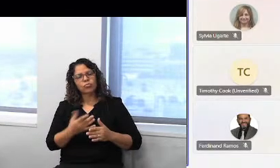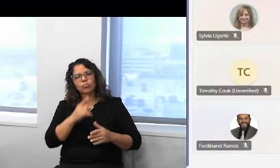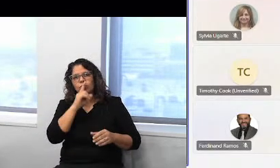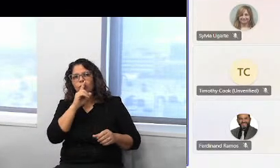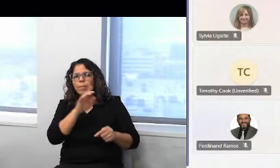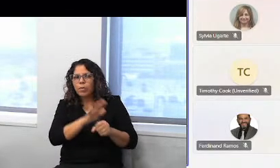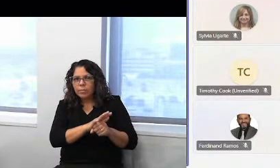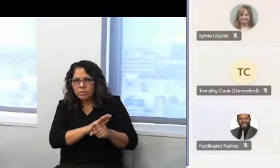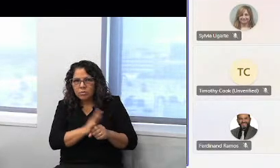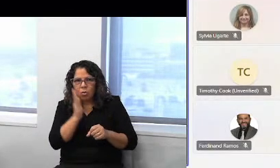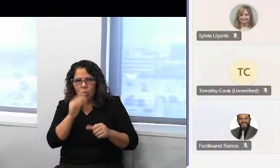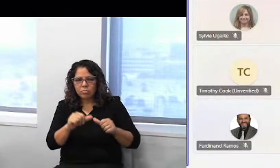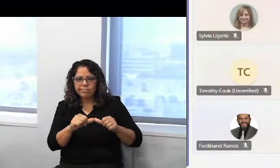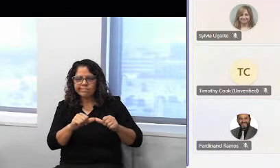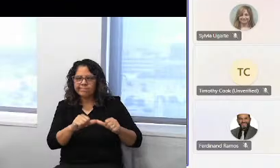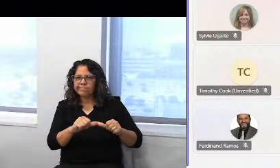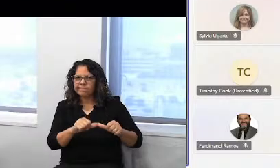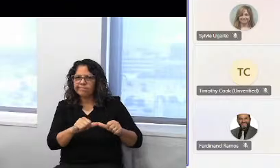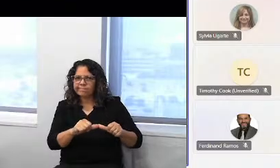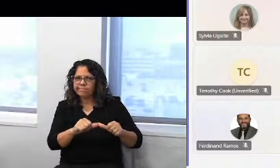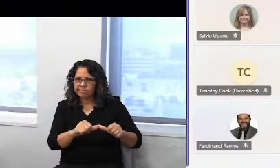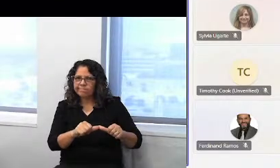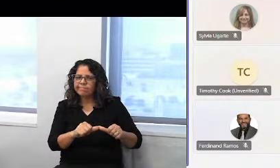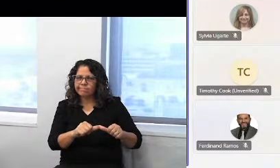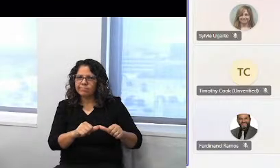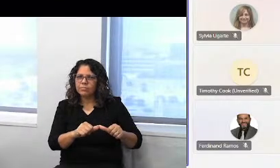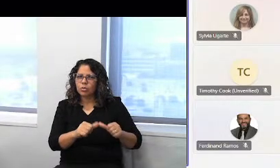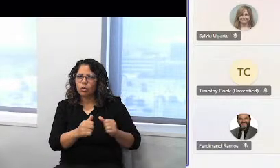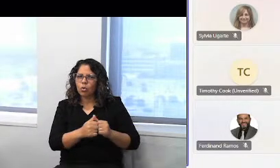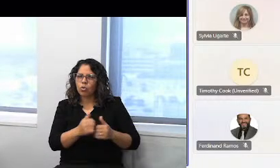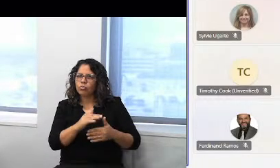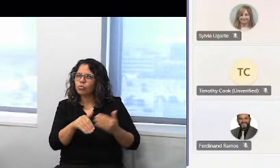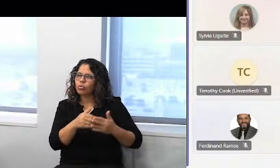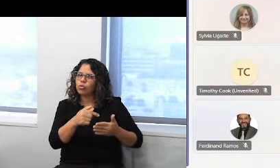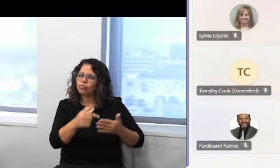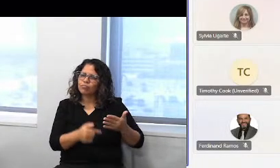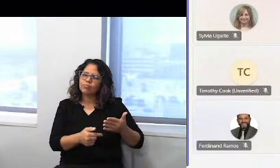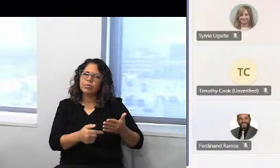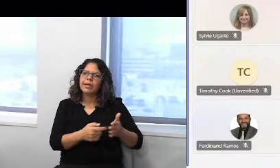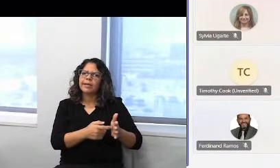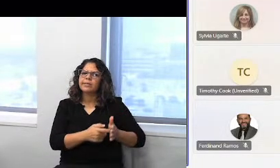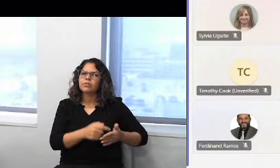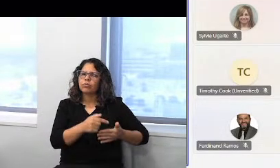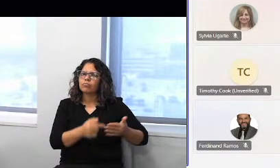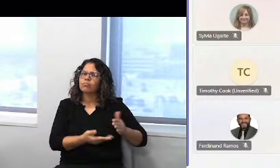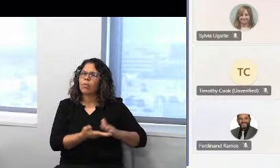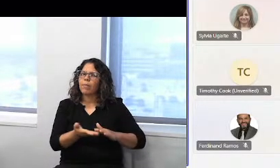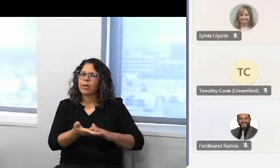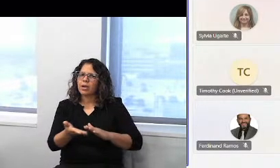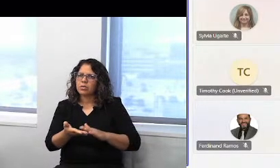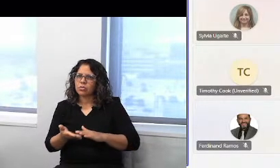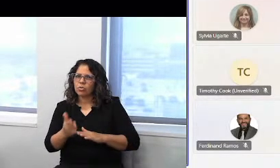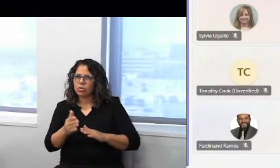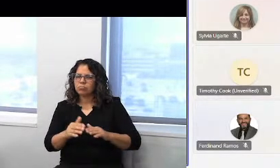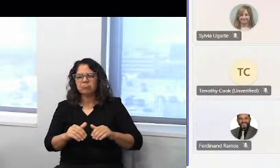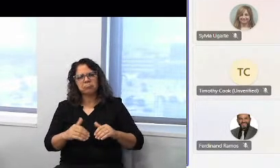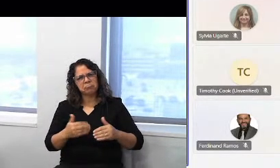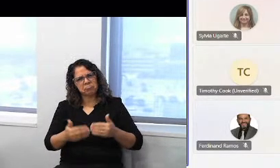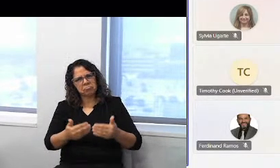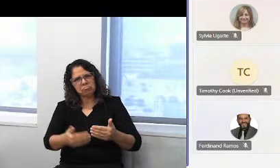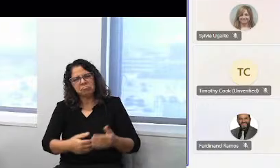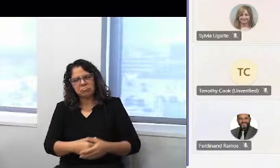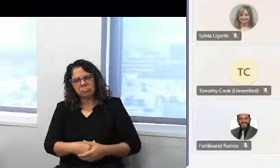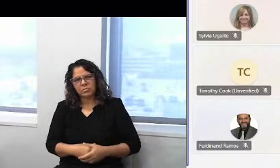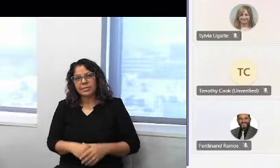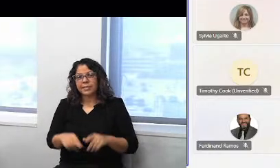operational requirements as the evolution of the systems evolve. But we also need to be mindful that we don't want to add a